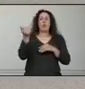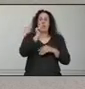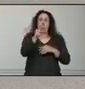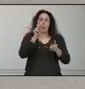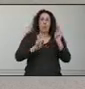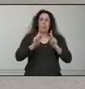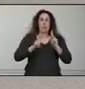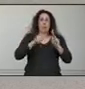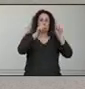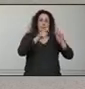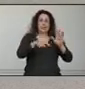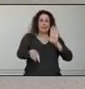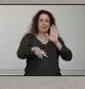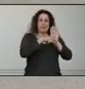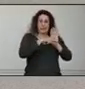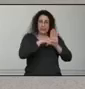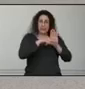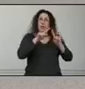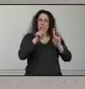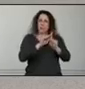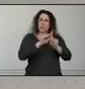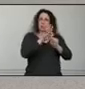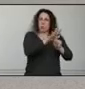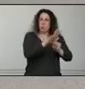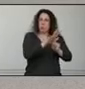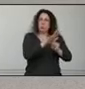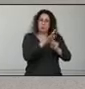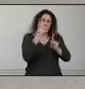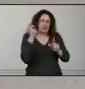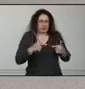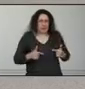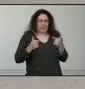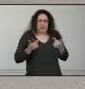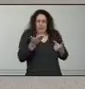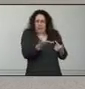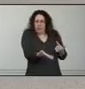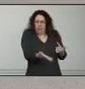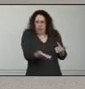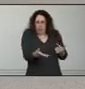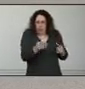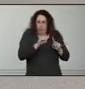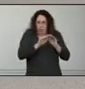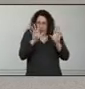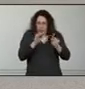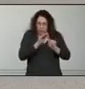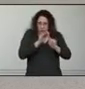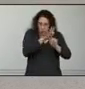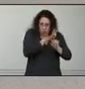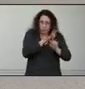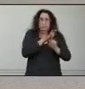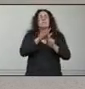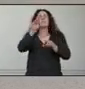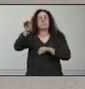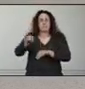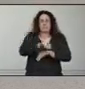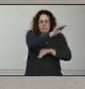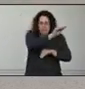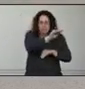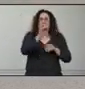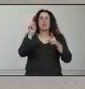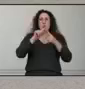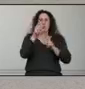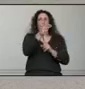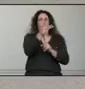negative but was presumably exposed because they were living in the shelter and put them in hotels as well so that they